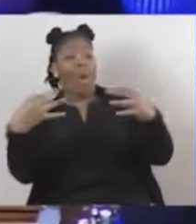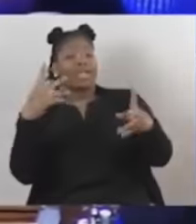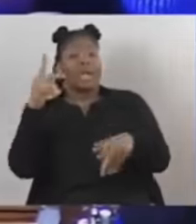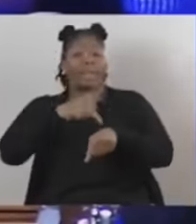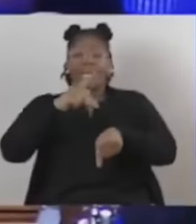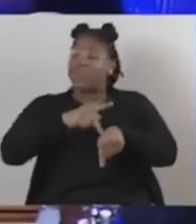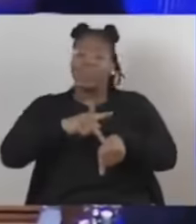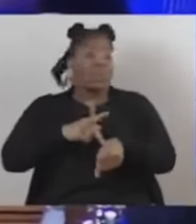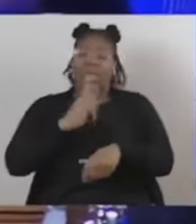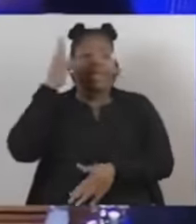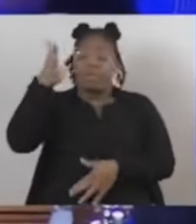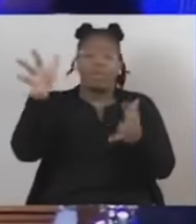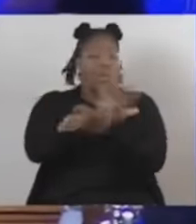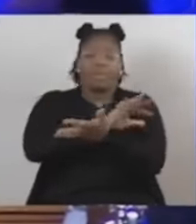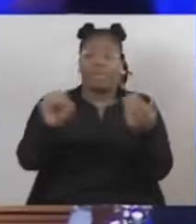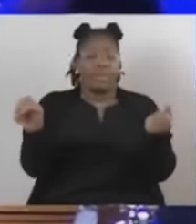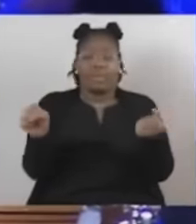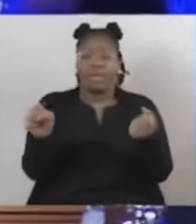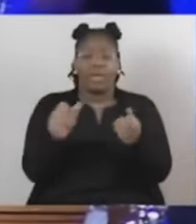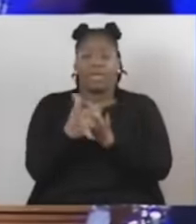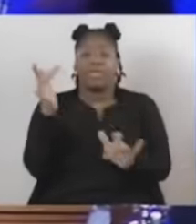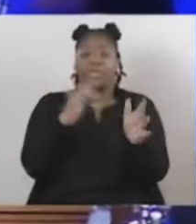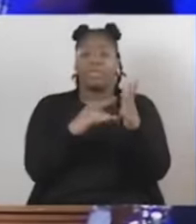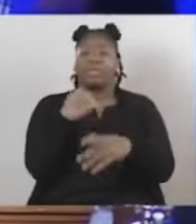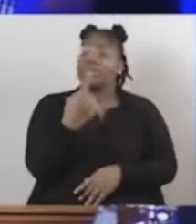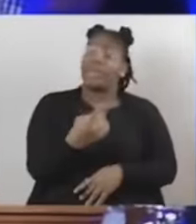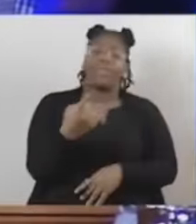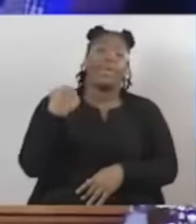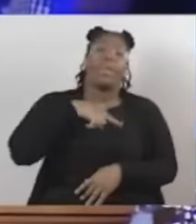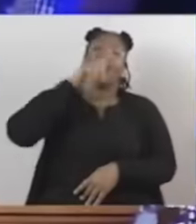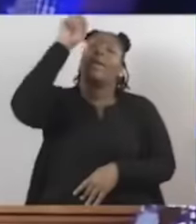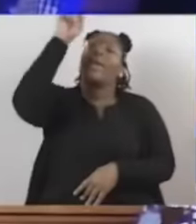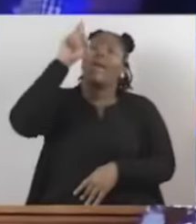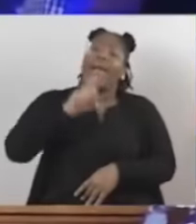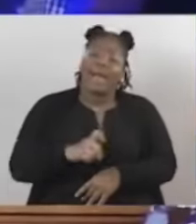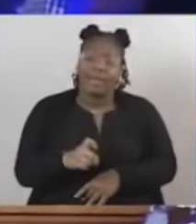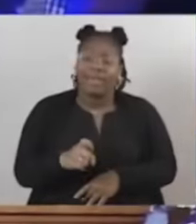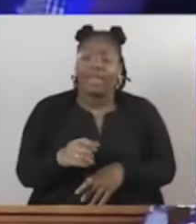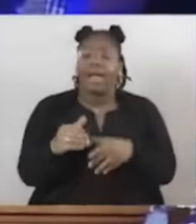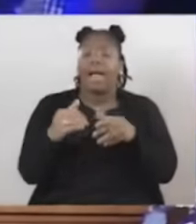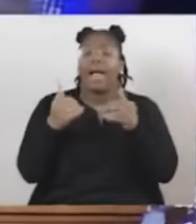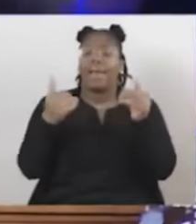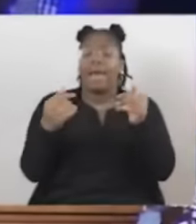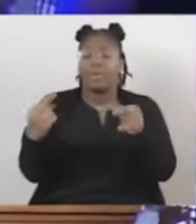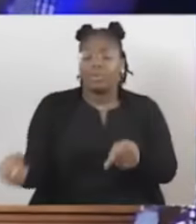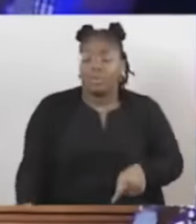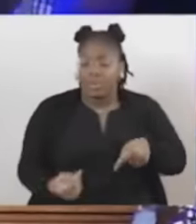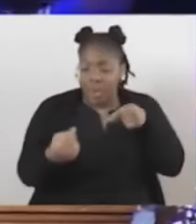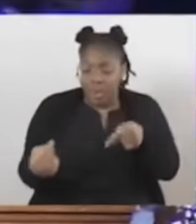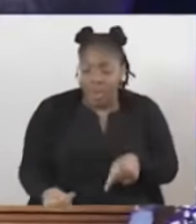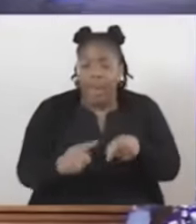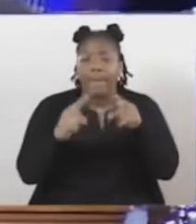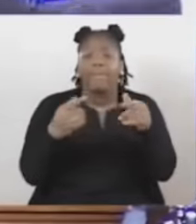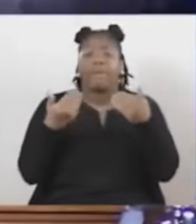Jesus says, we got to deal with the loose thread. And I got to let you partially unravel. But before